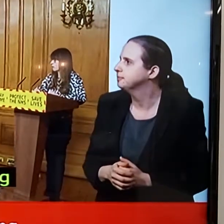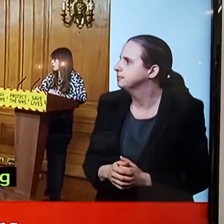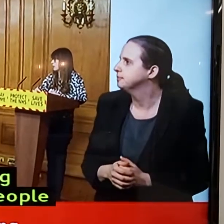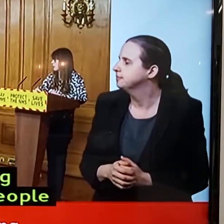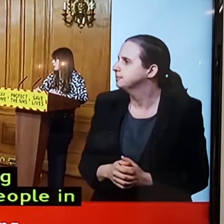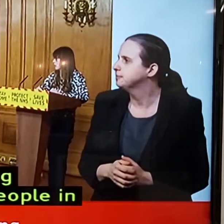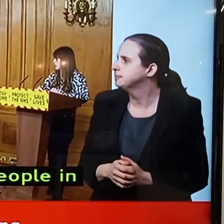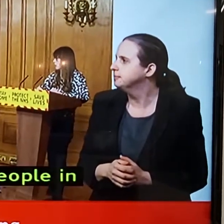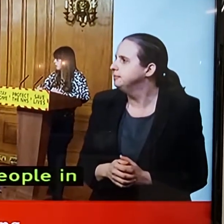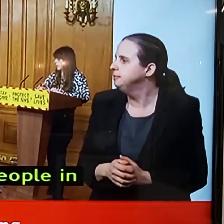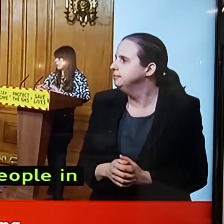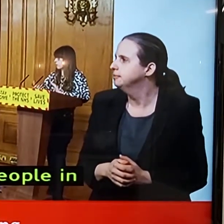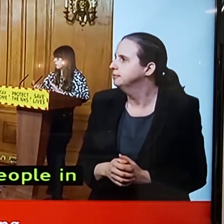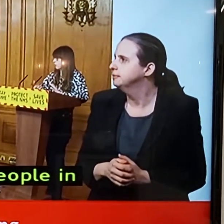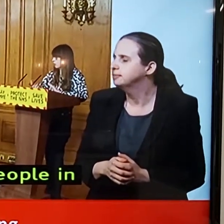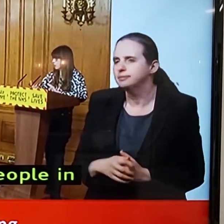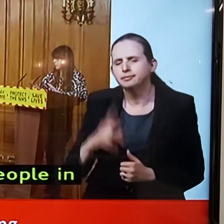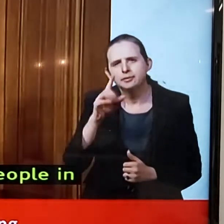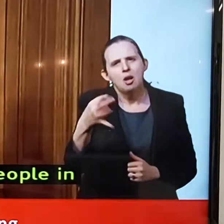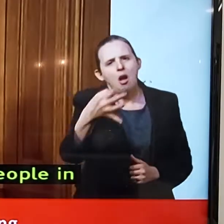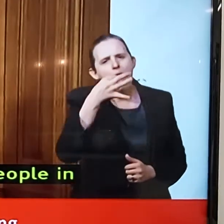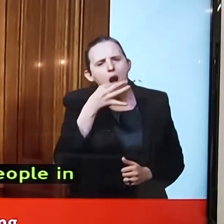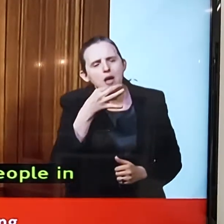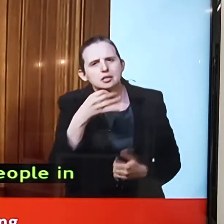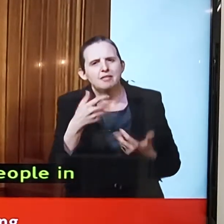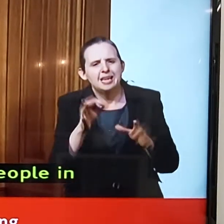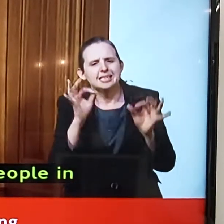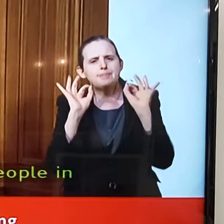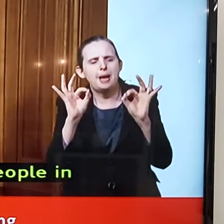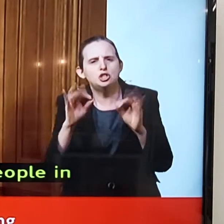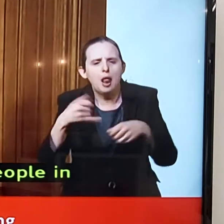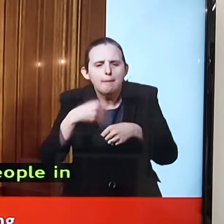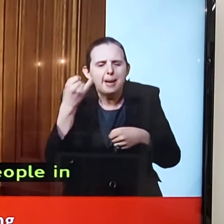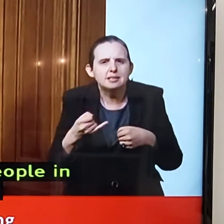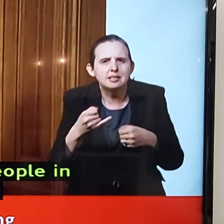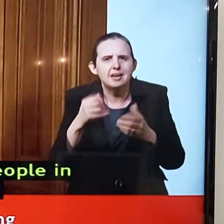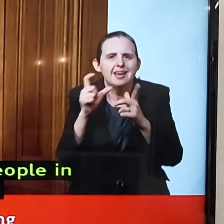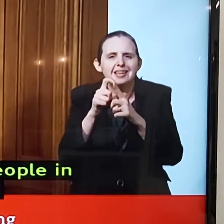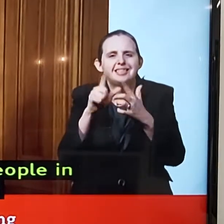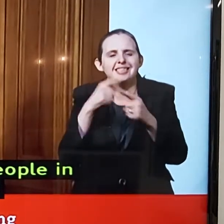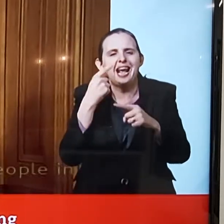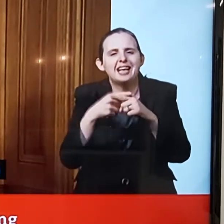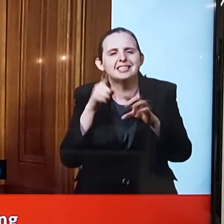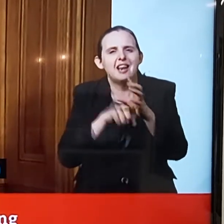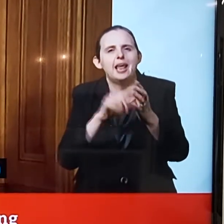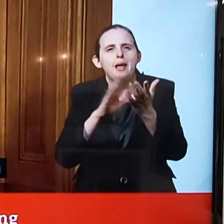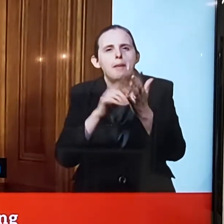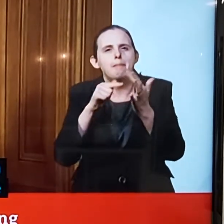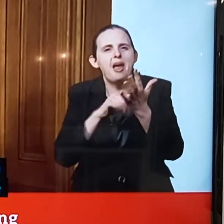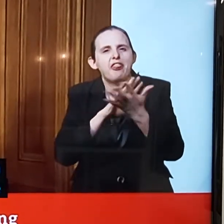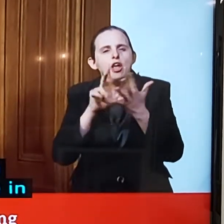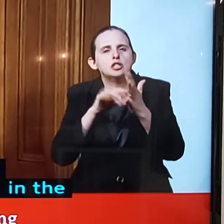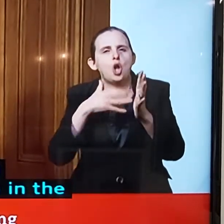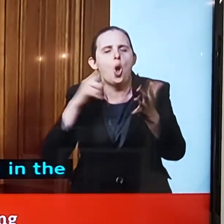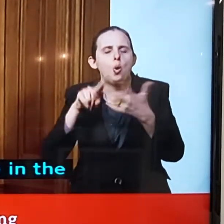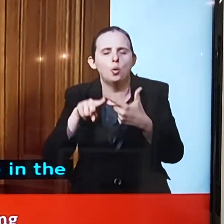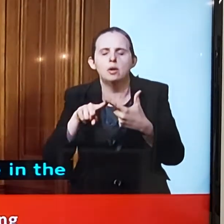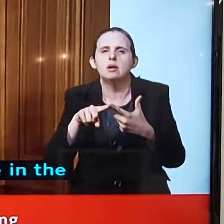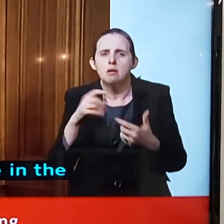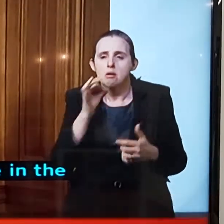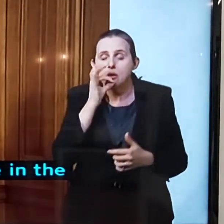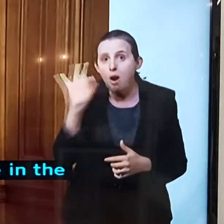dexamethasone studies that were done in the UK through the largest study in the world, Recovery, have really transformed people who are admitted to hospital